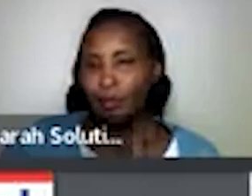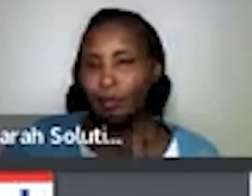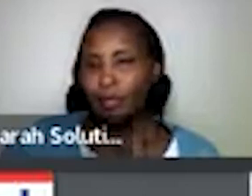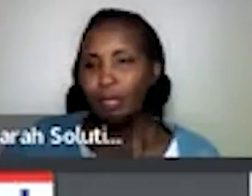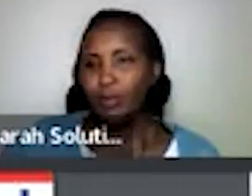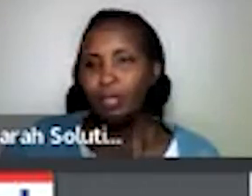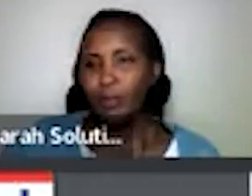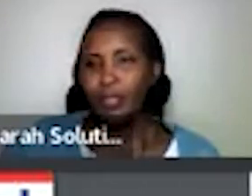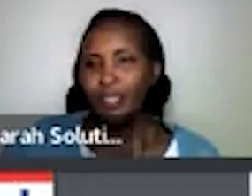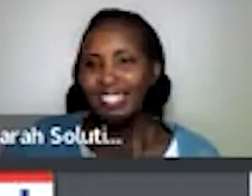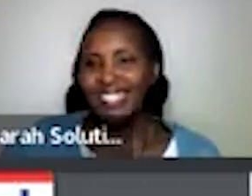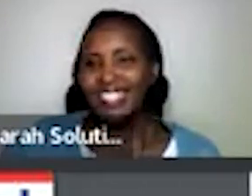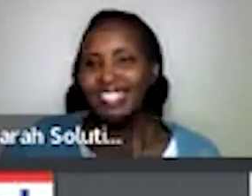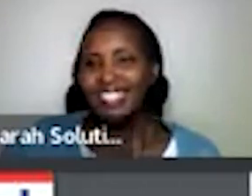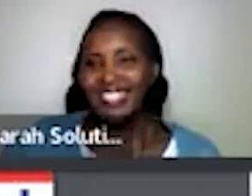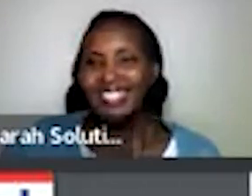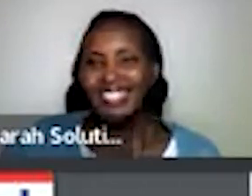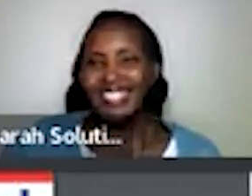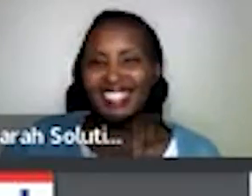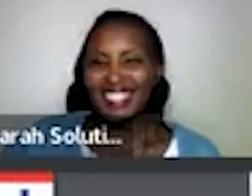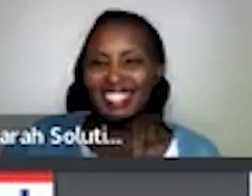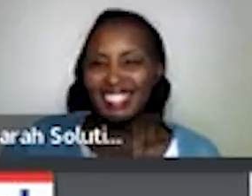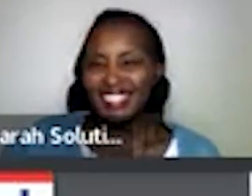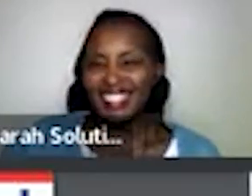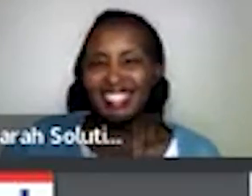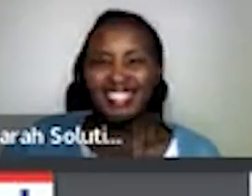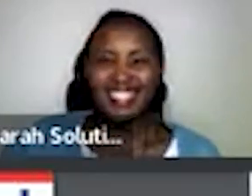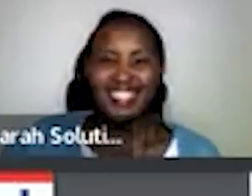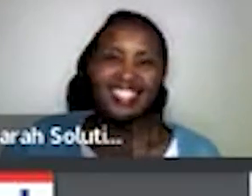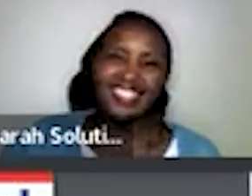Sarah, you need to move back to Nairobi.